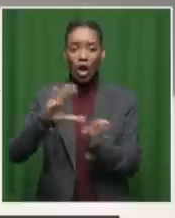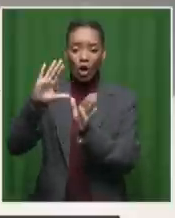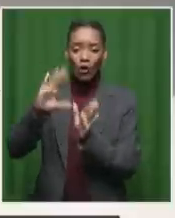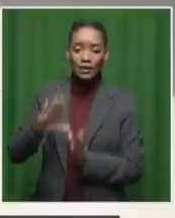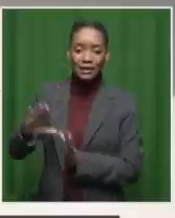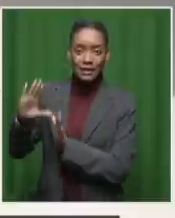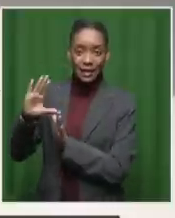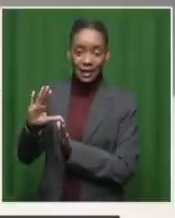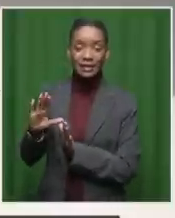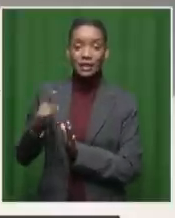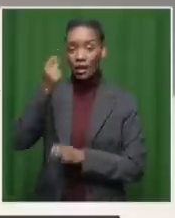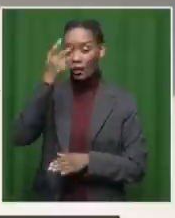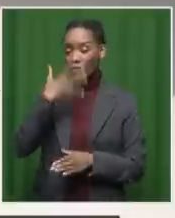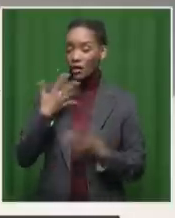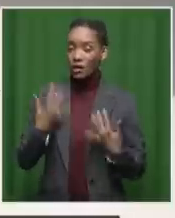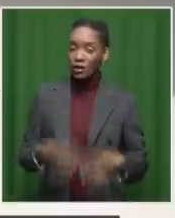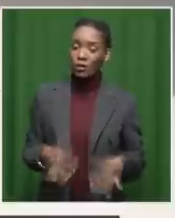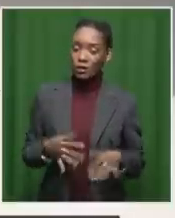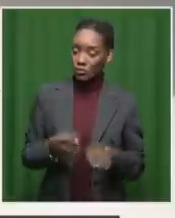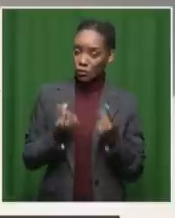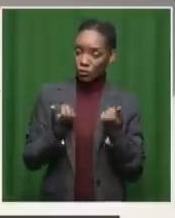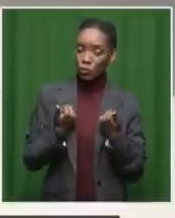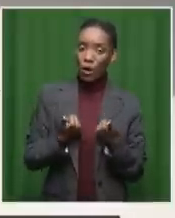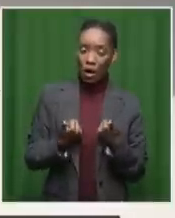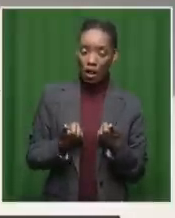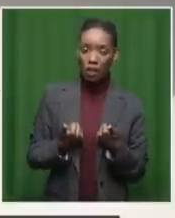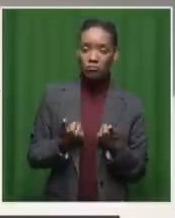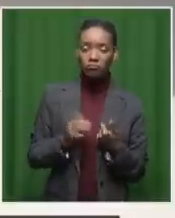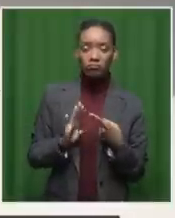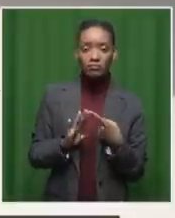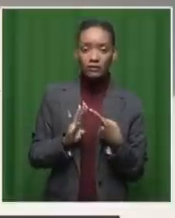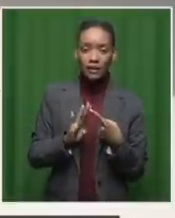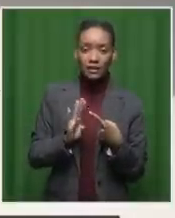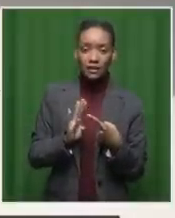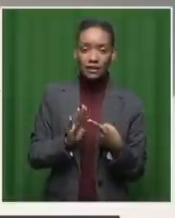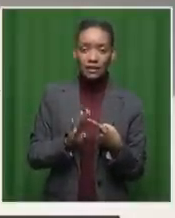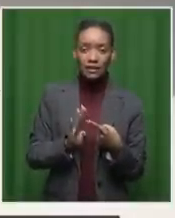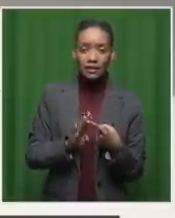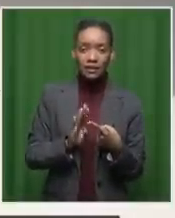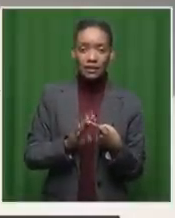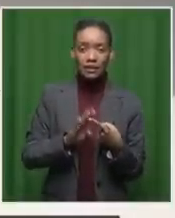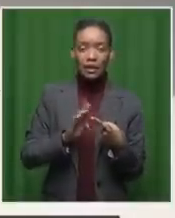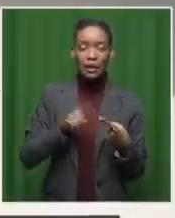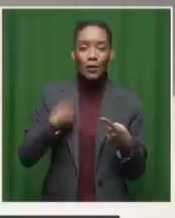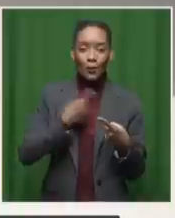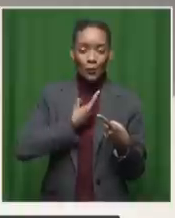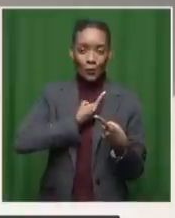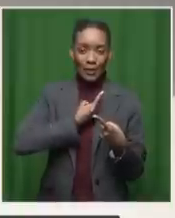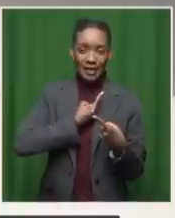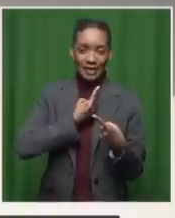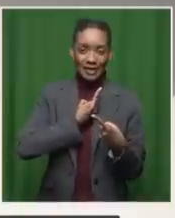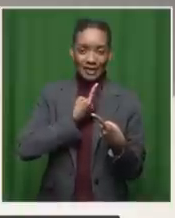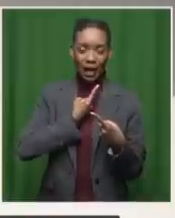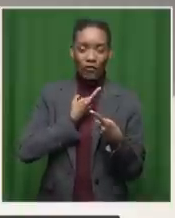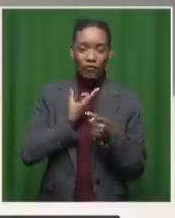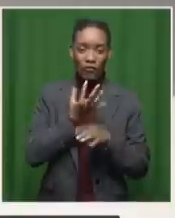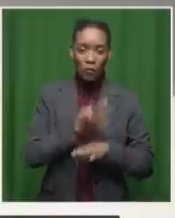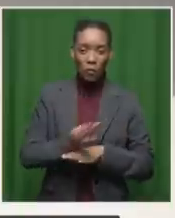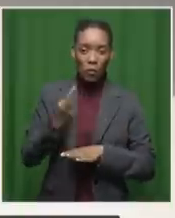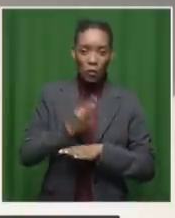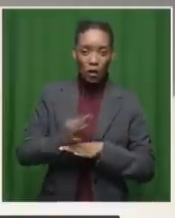quite well. First, because we took time to organize ourselves. We had this